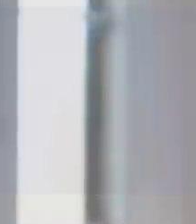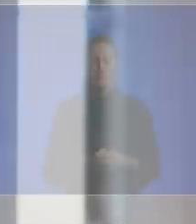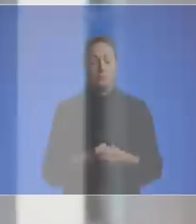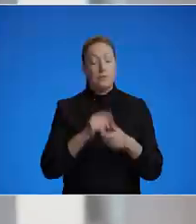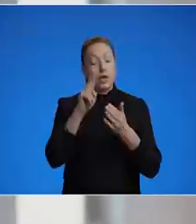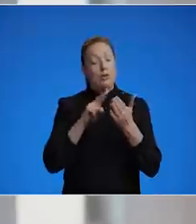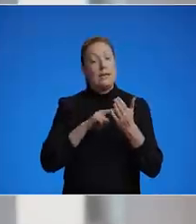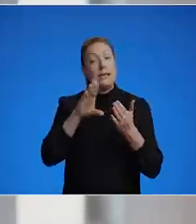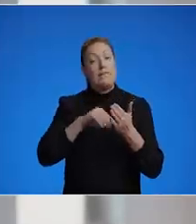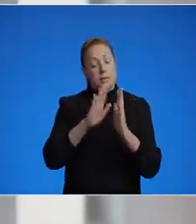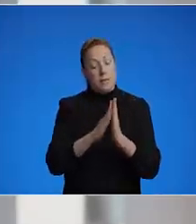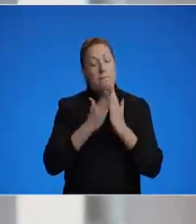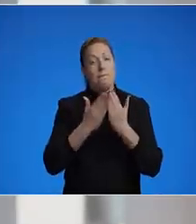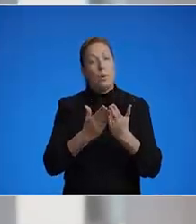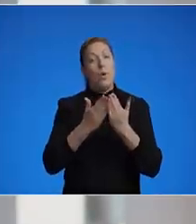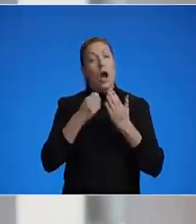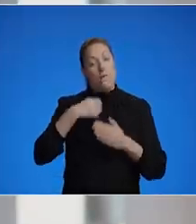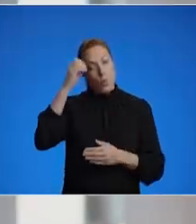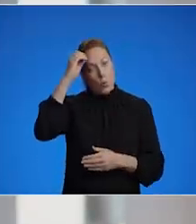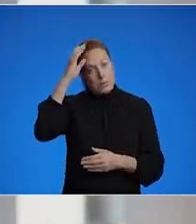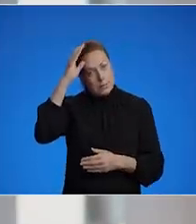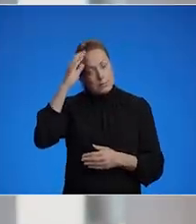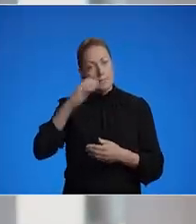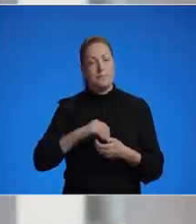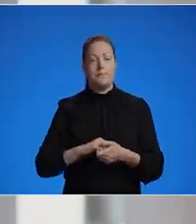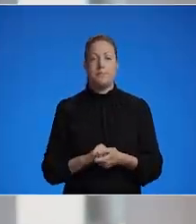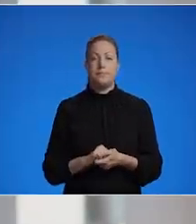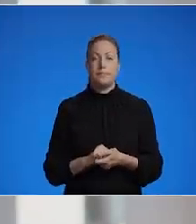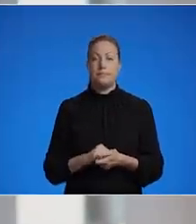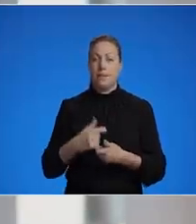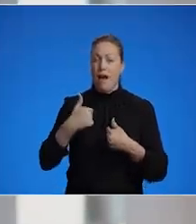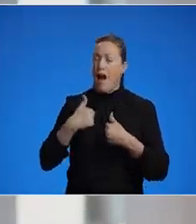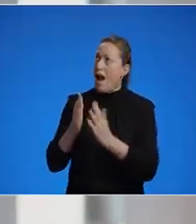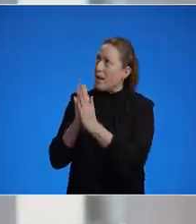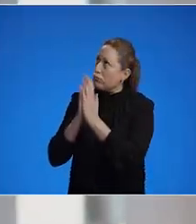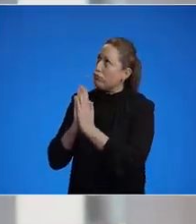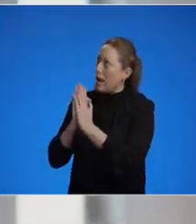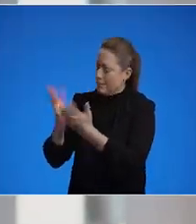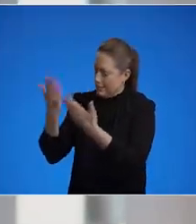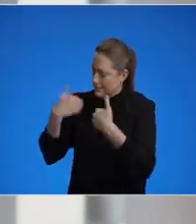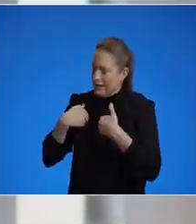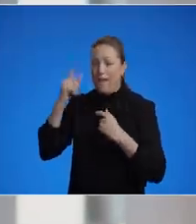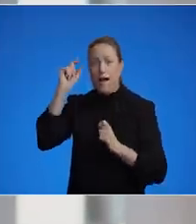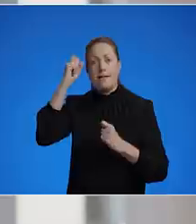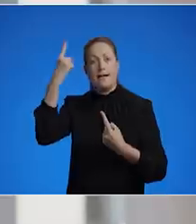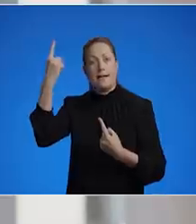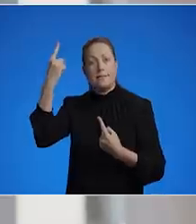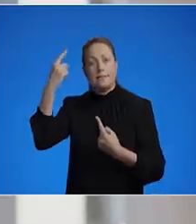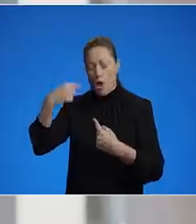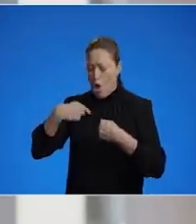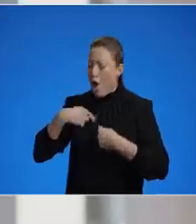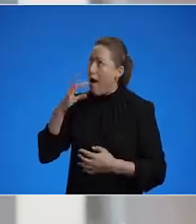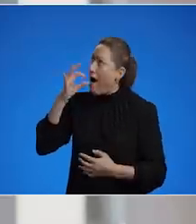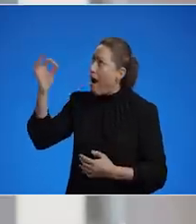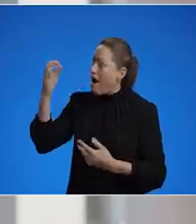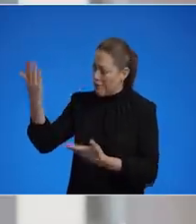A reading from the Book of Wisdom. I prayed, and understanding was given me. I entreated, and the